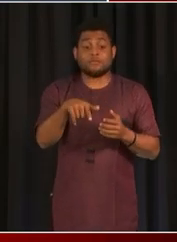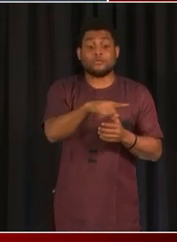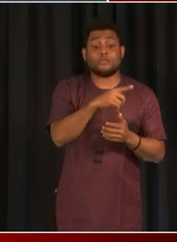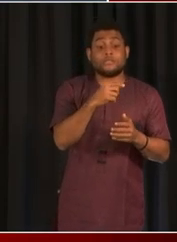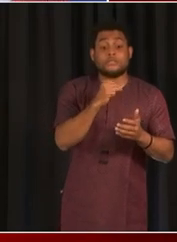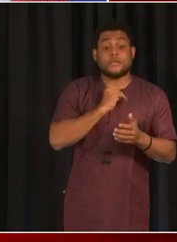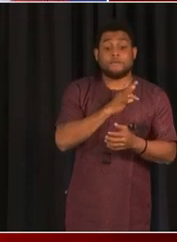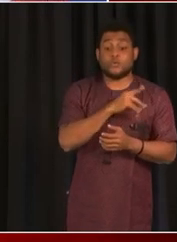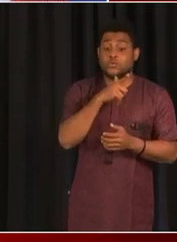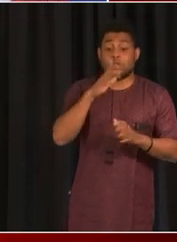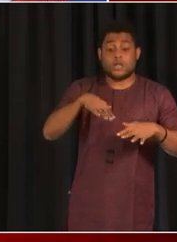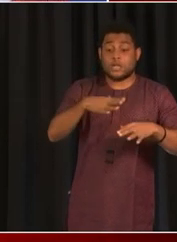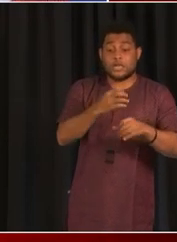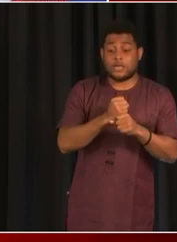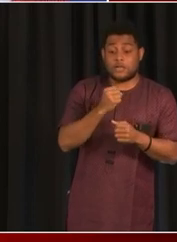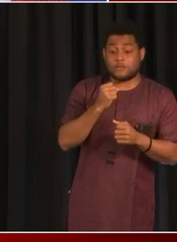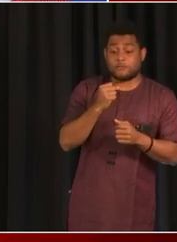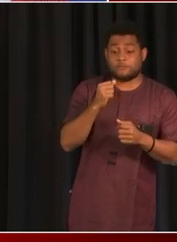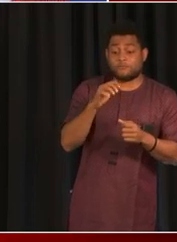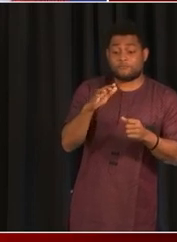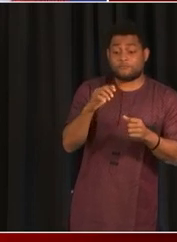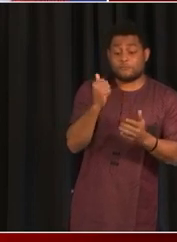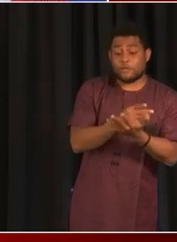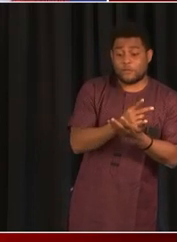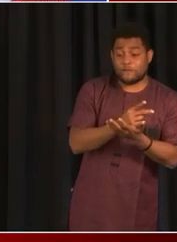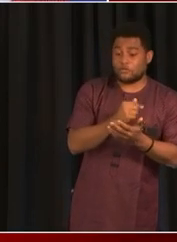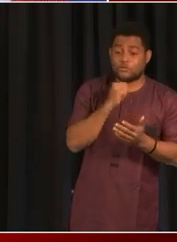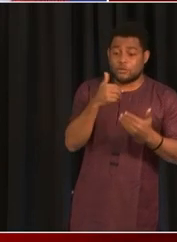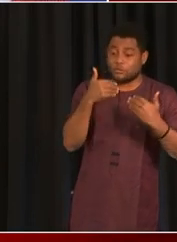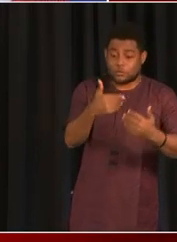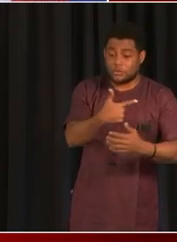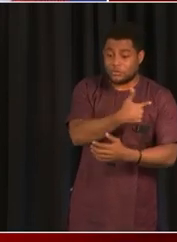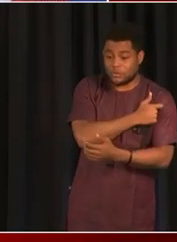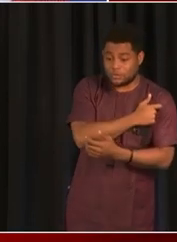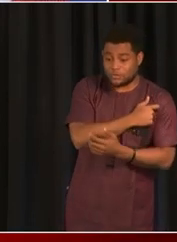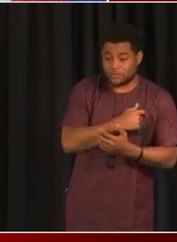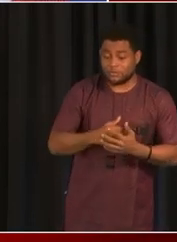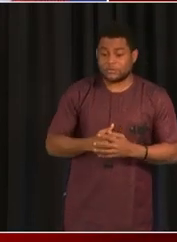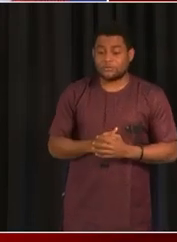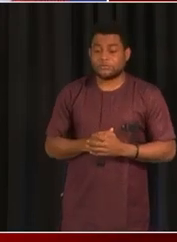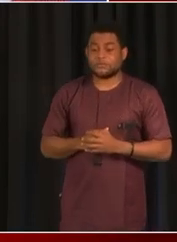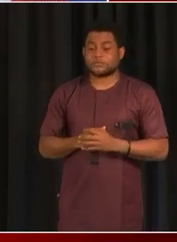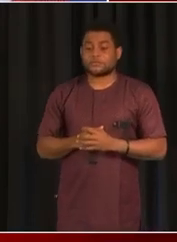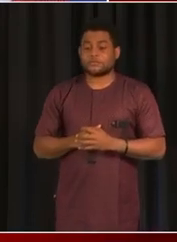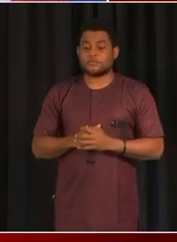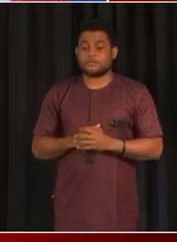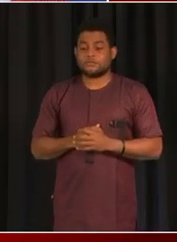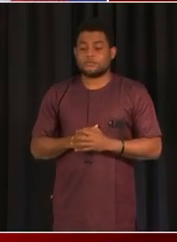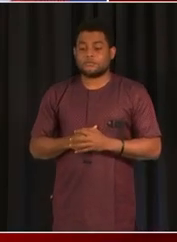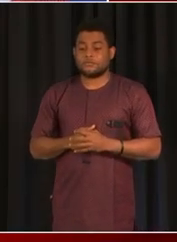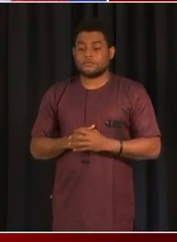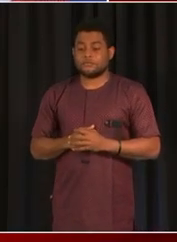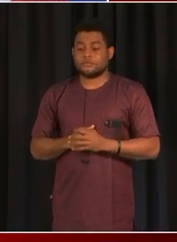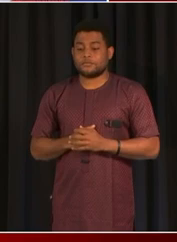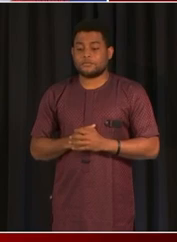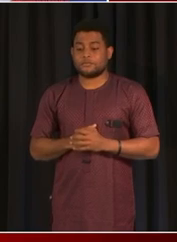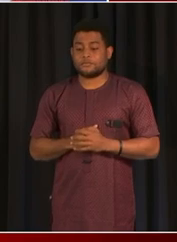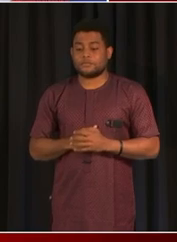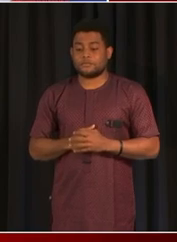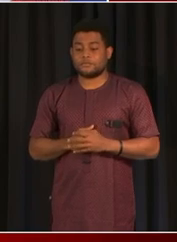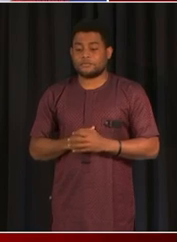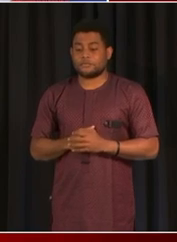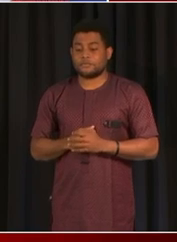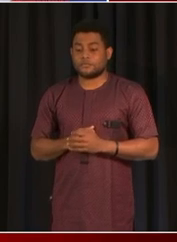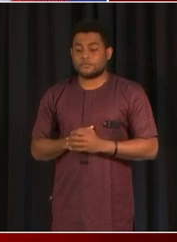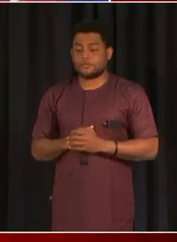did you decide, what went into this decision to make this requirement for healthcare workers? I mean, what metrics, what